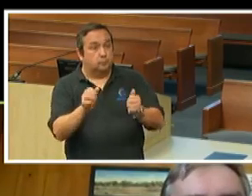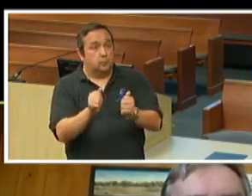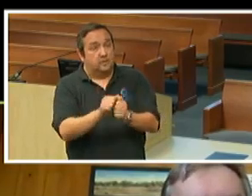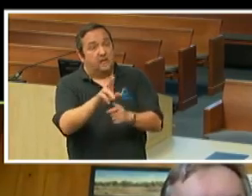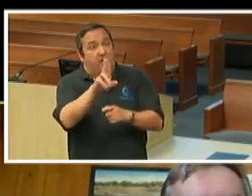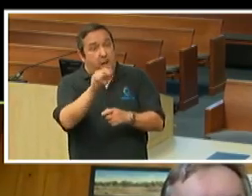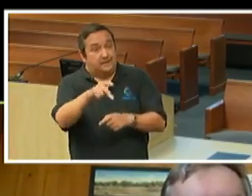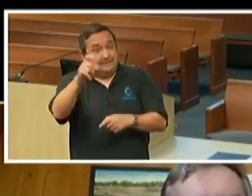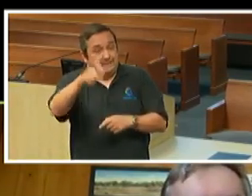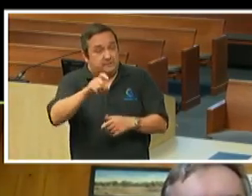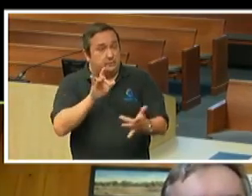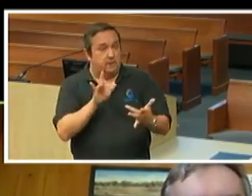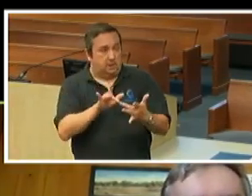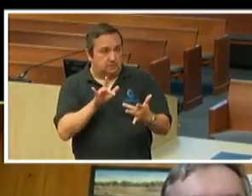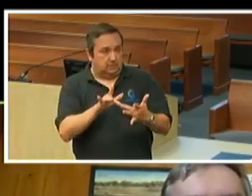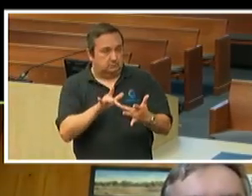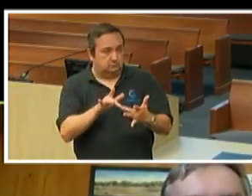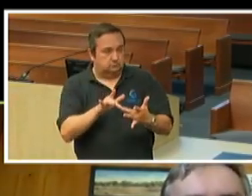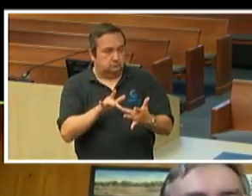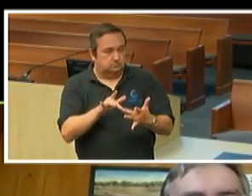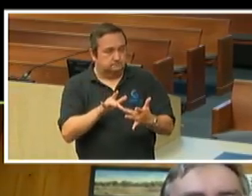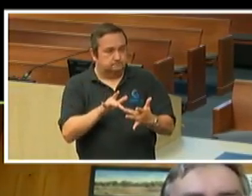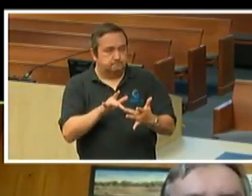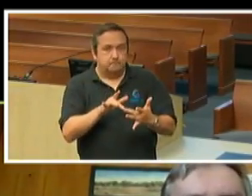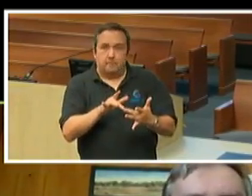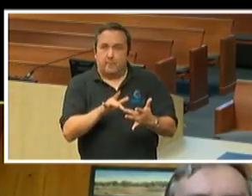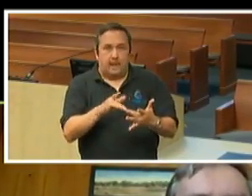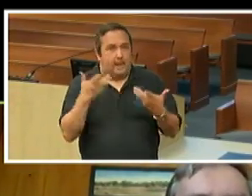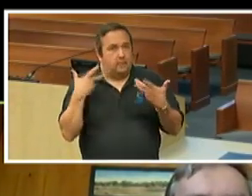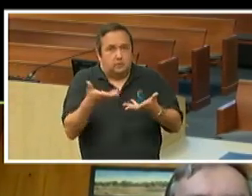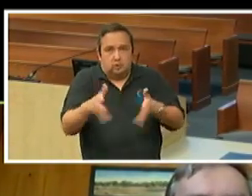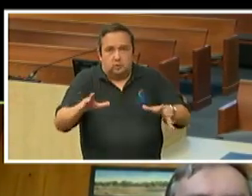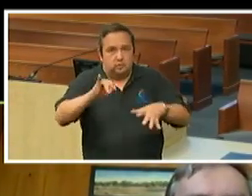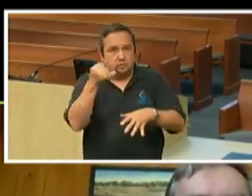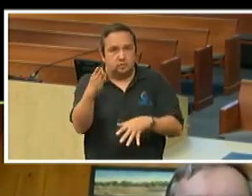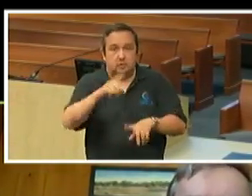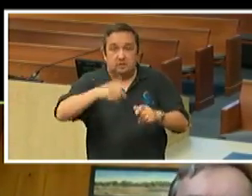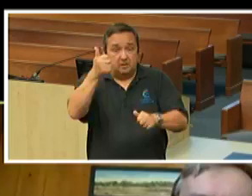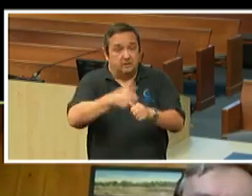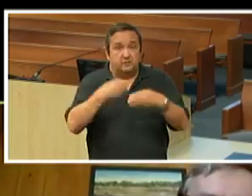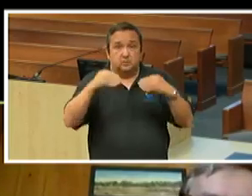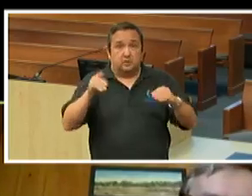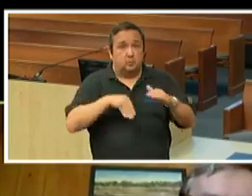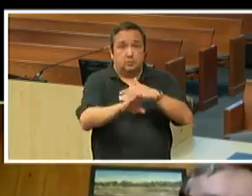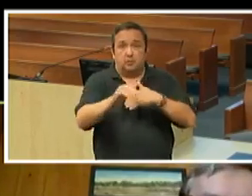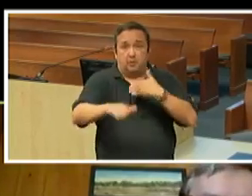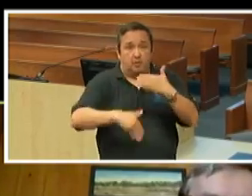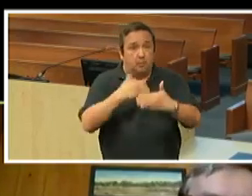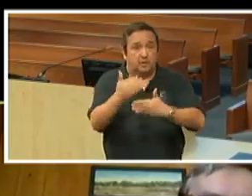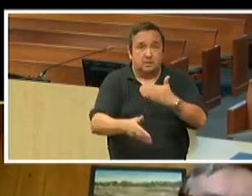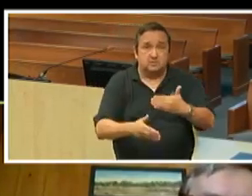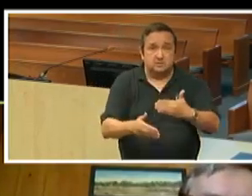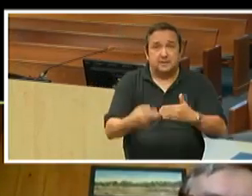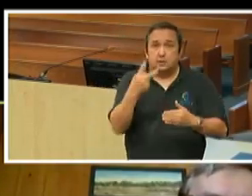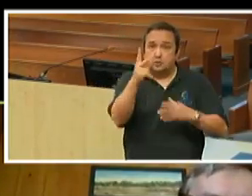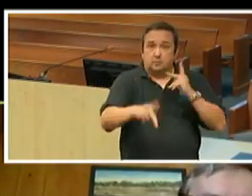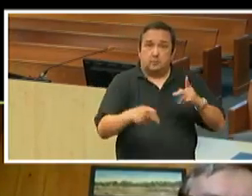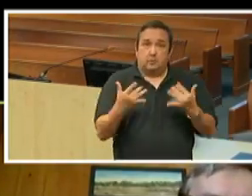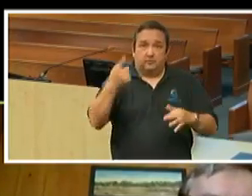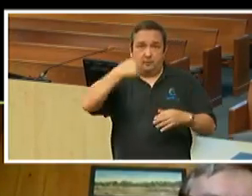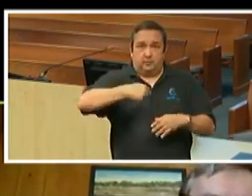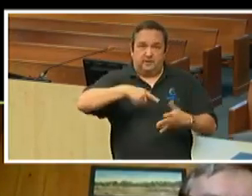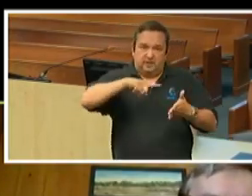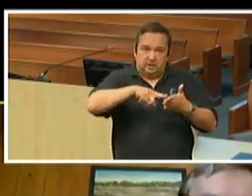unnecessary contact, I don't want to get anyone to lose their job or anything, but every store where I did go through the entire process, I had 2 people waiting for me